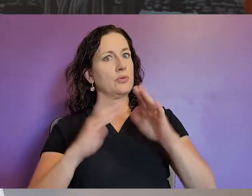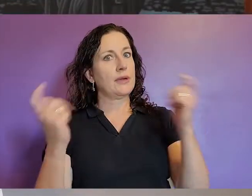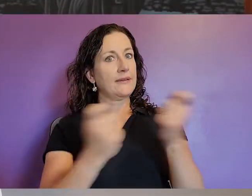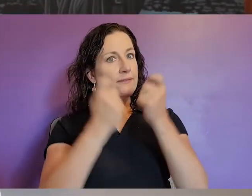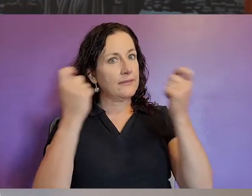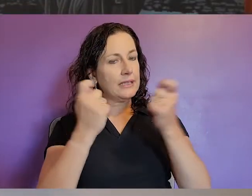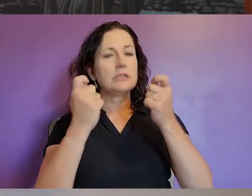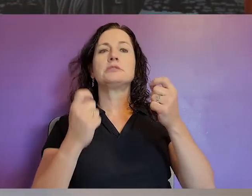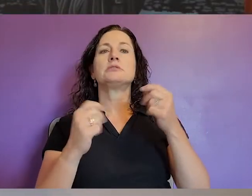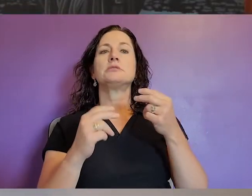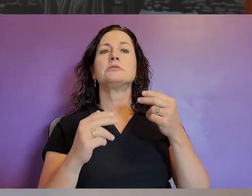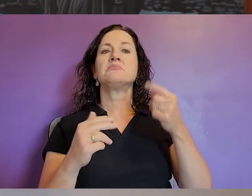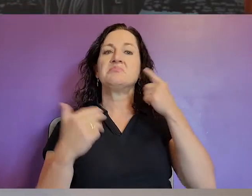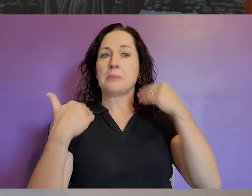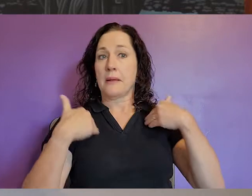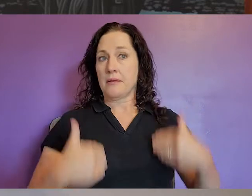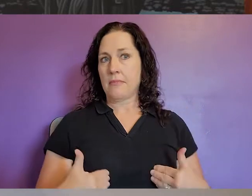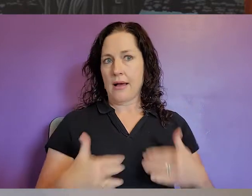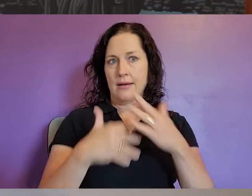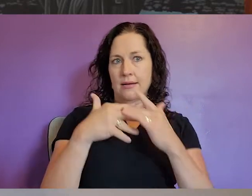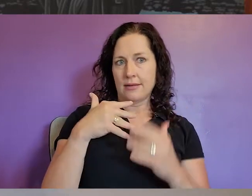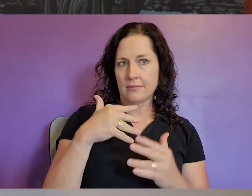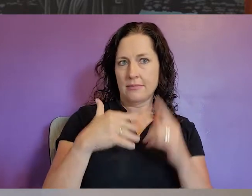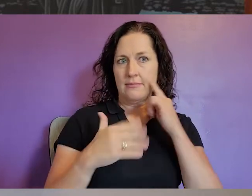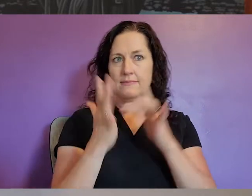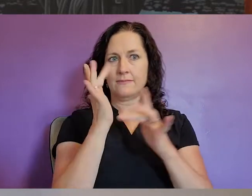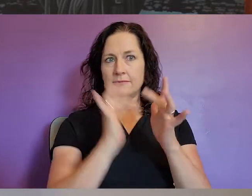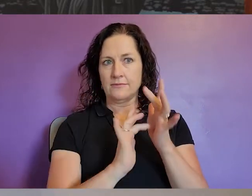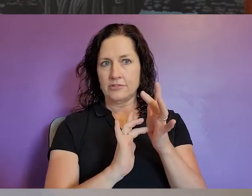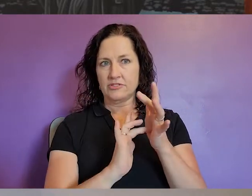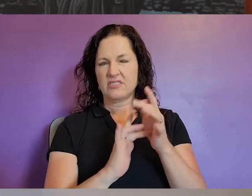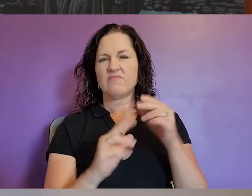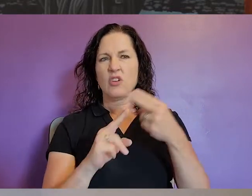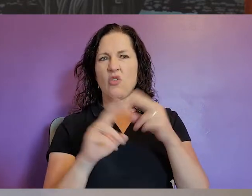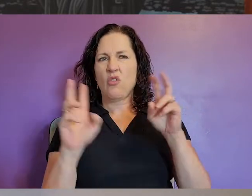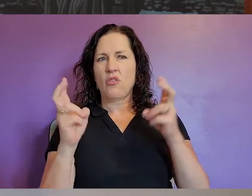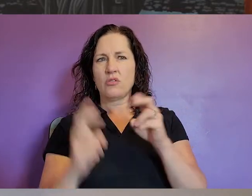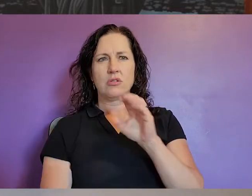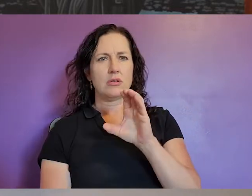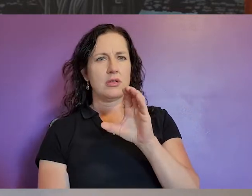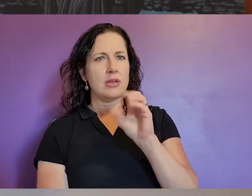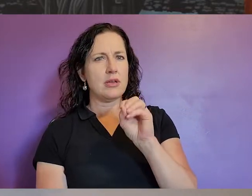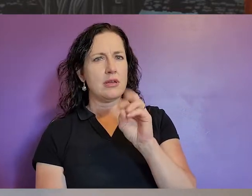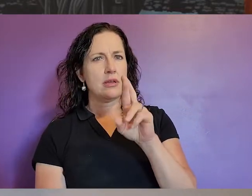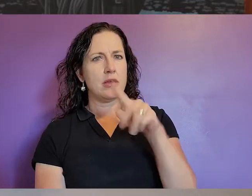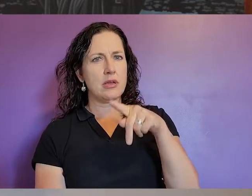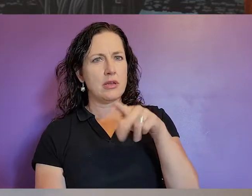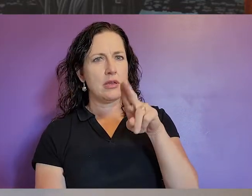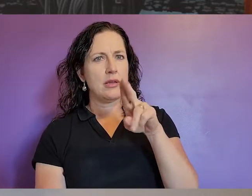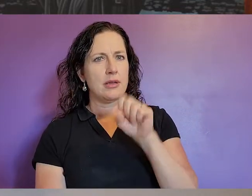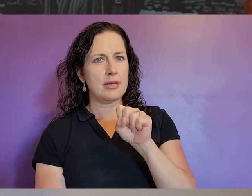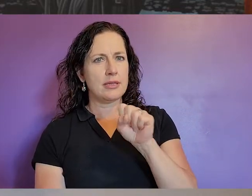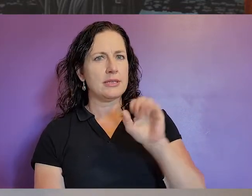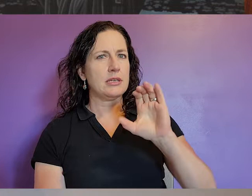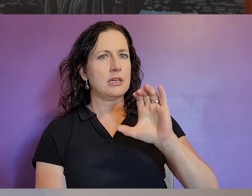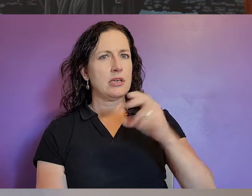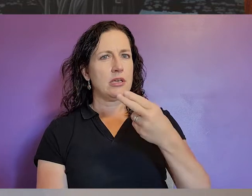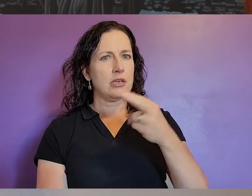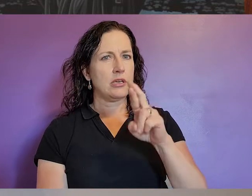It is the great feast of the body and blood of Jesus, Corpus